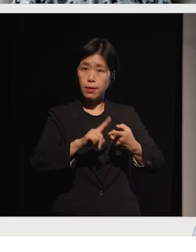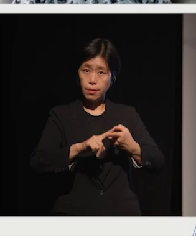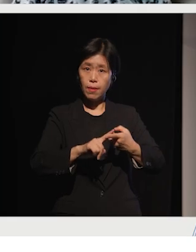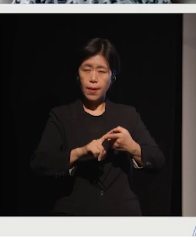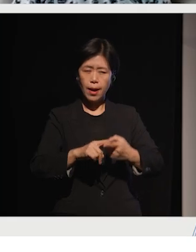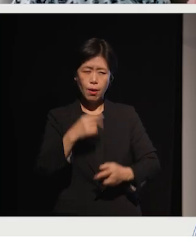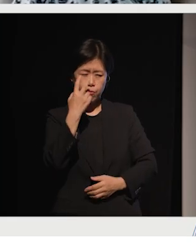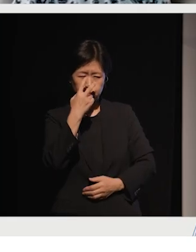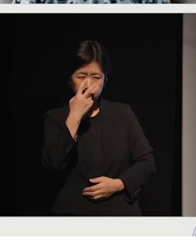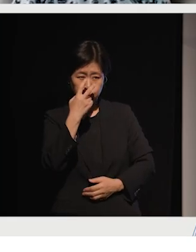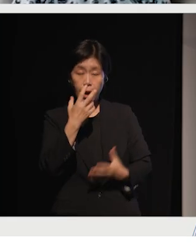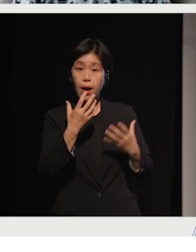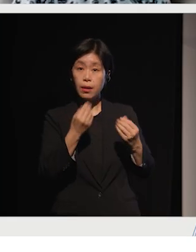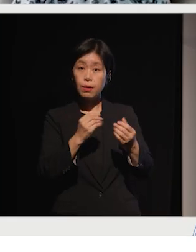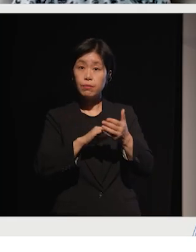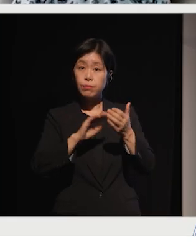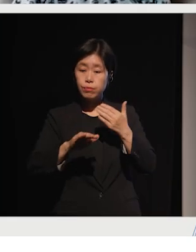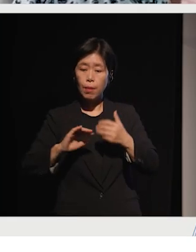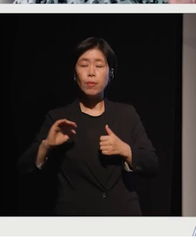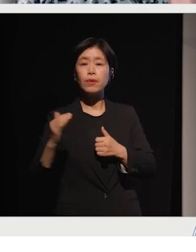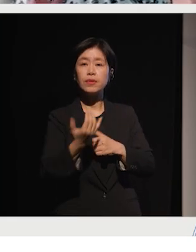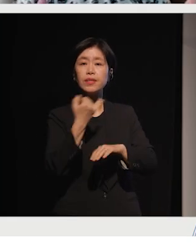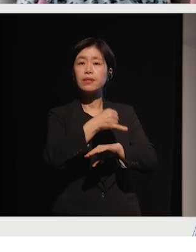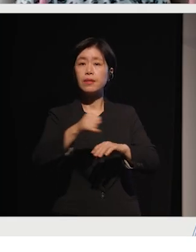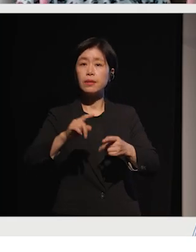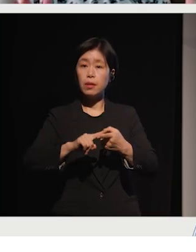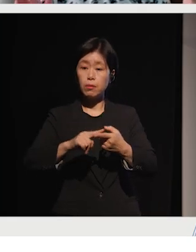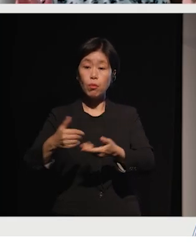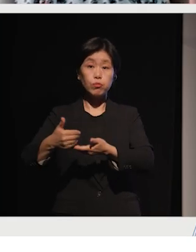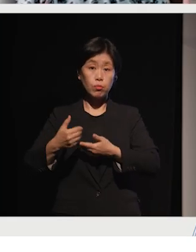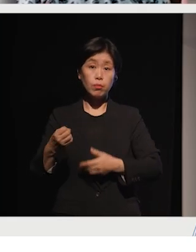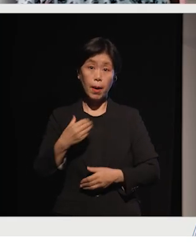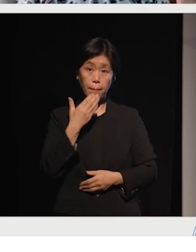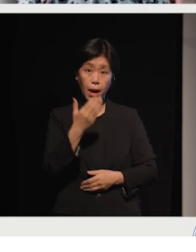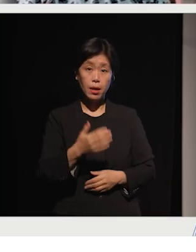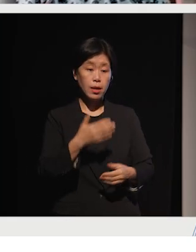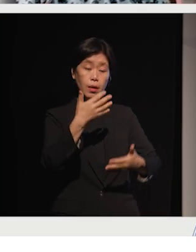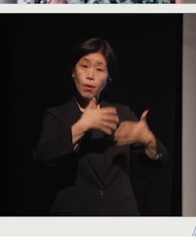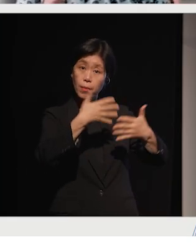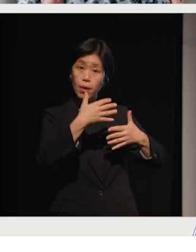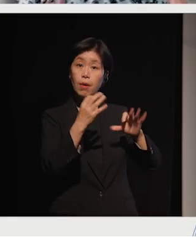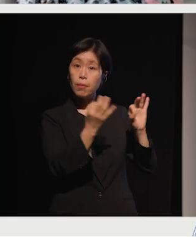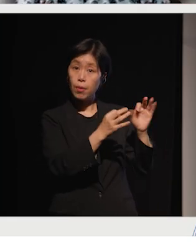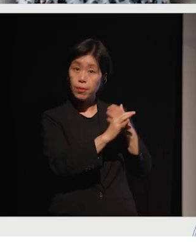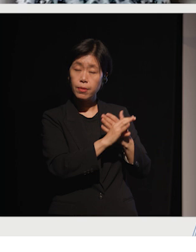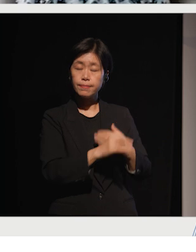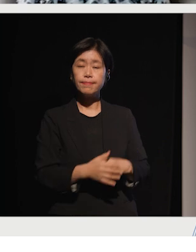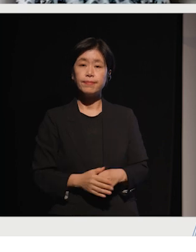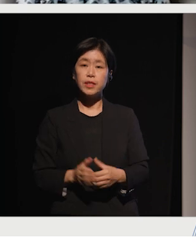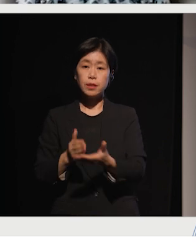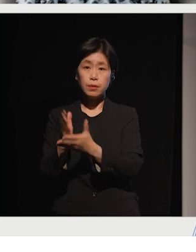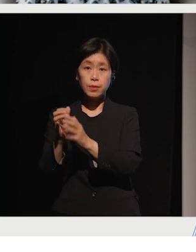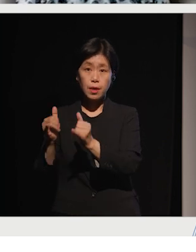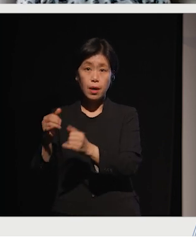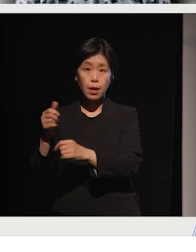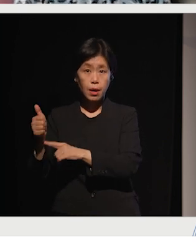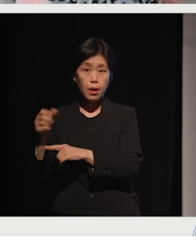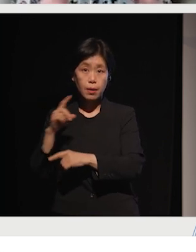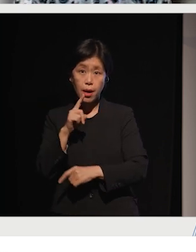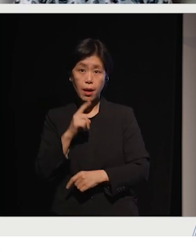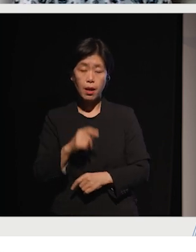on the screen, one of our user experts is reviewing a digital interactive for the National Air and Space